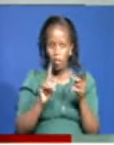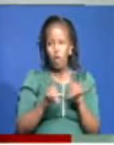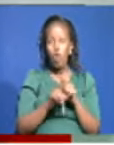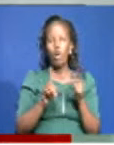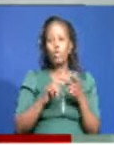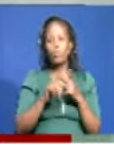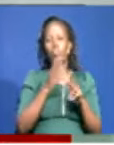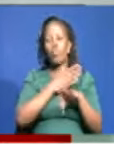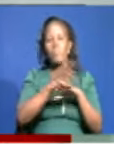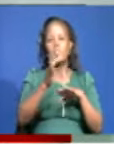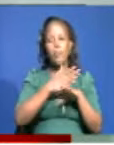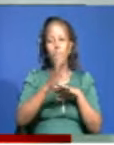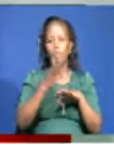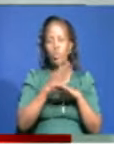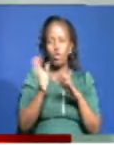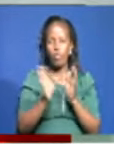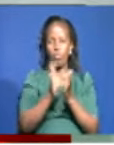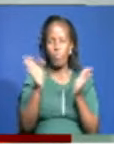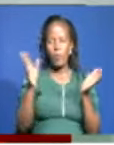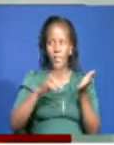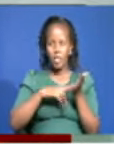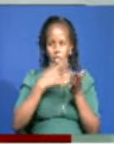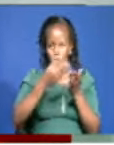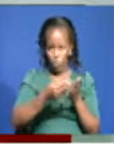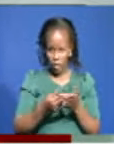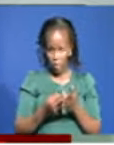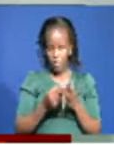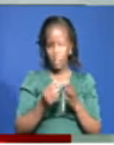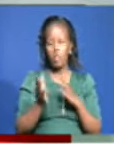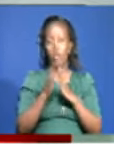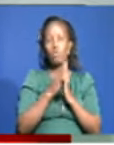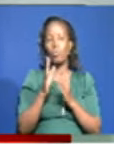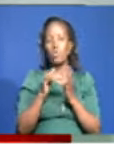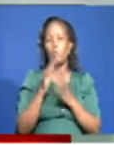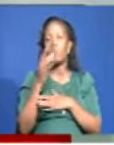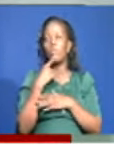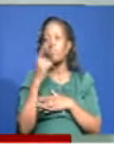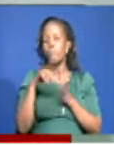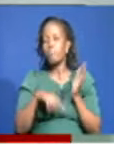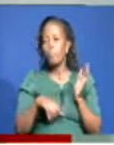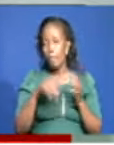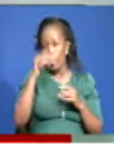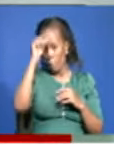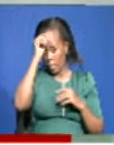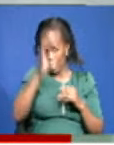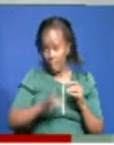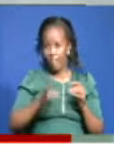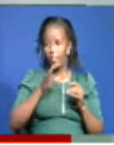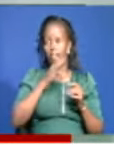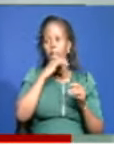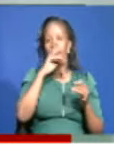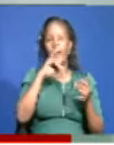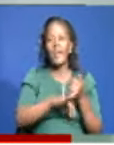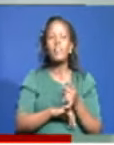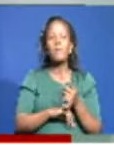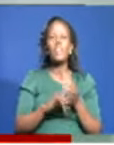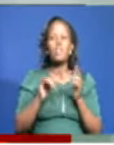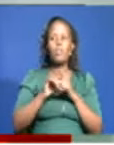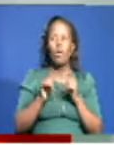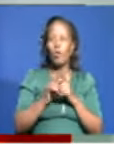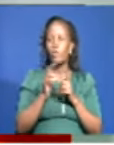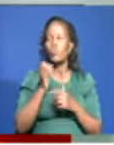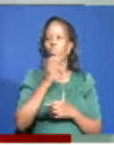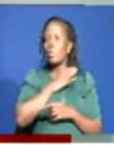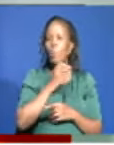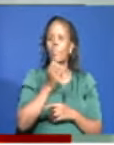public resources. As Sarafina Robi now reports, the governor's husband, Murega Baichu, similarly lodged a complaint saying